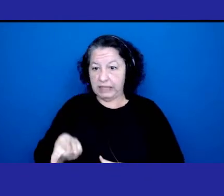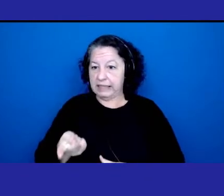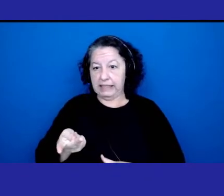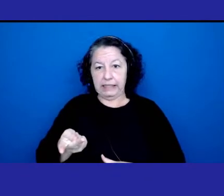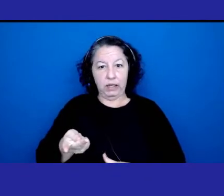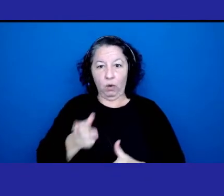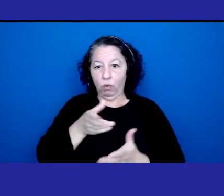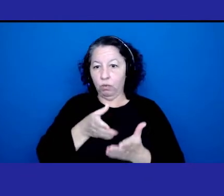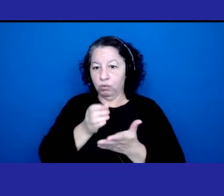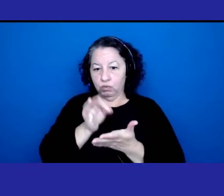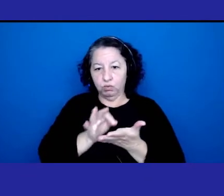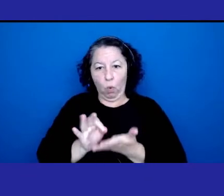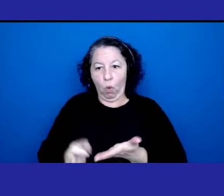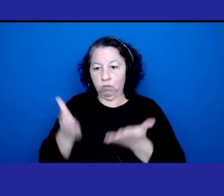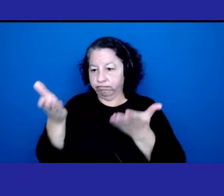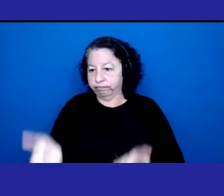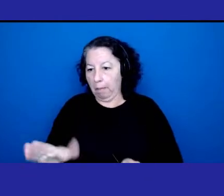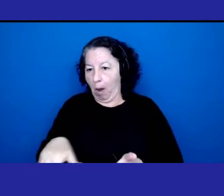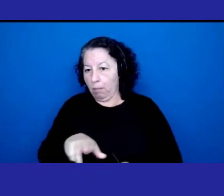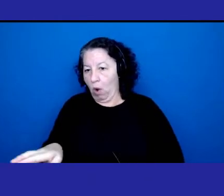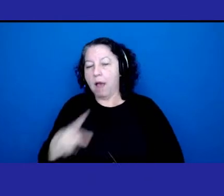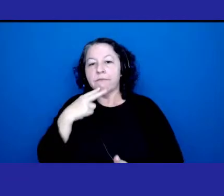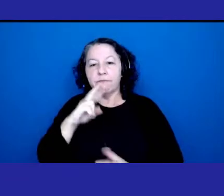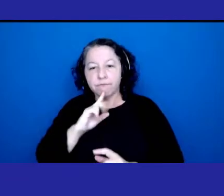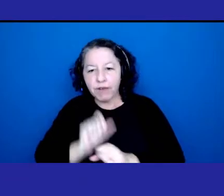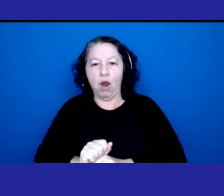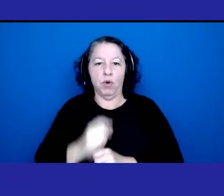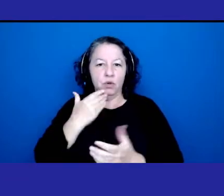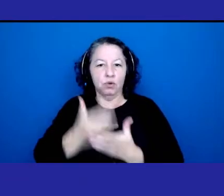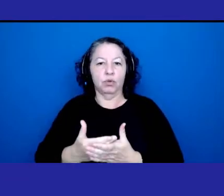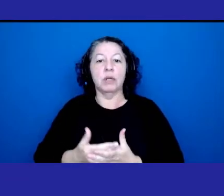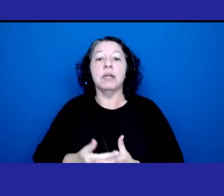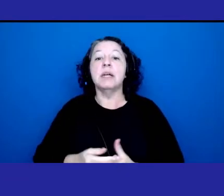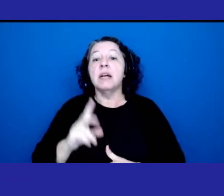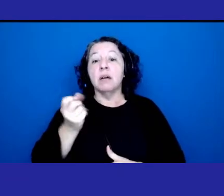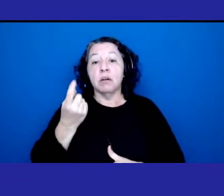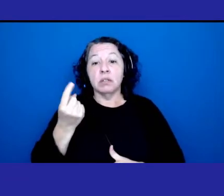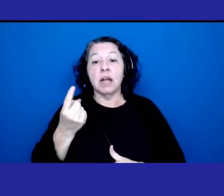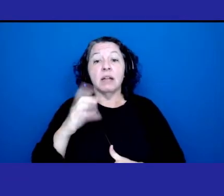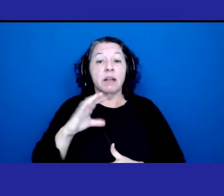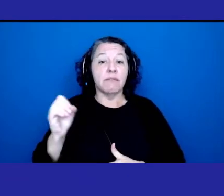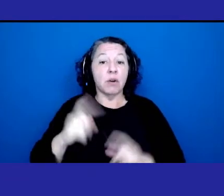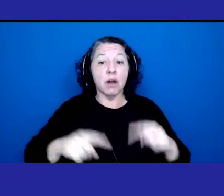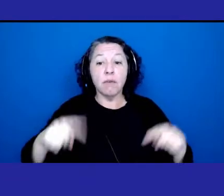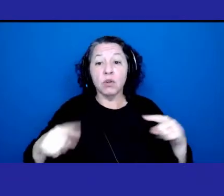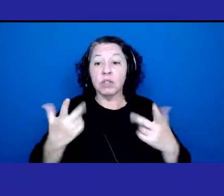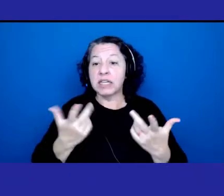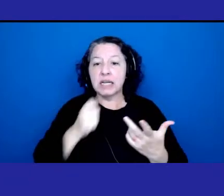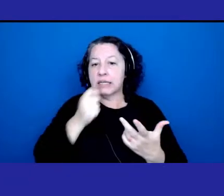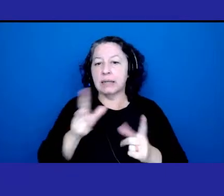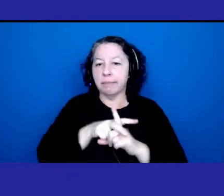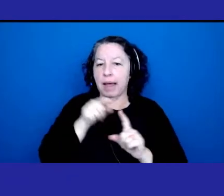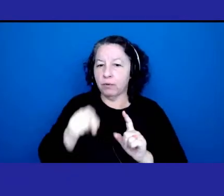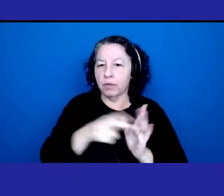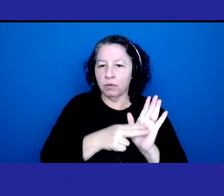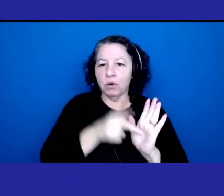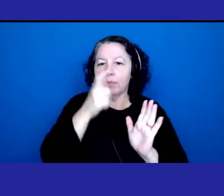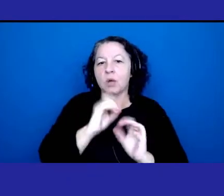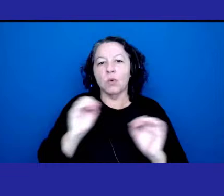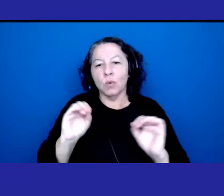And next, thank you so much. The vendor diversity is not applicable to this contract because there were no scopes that